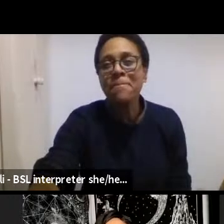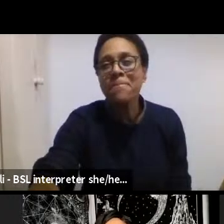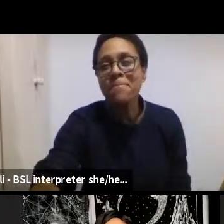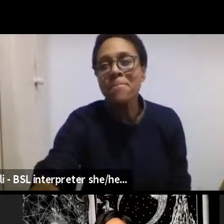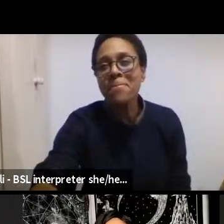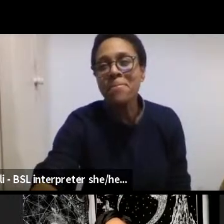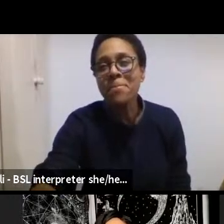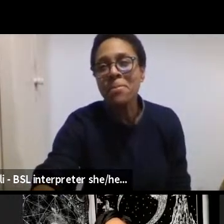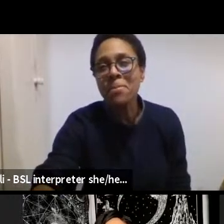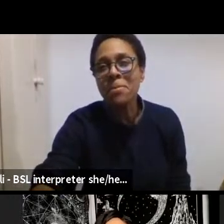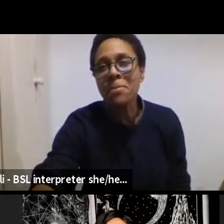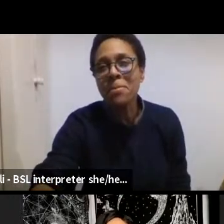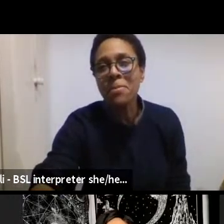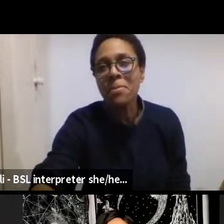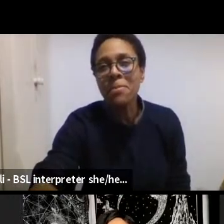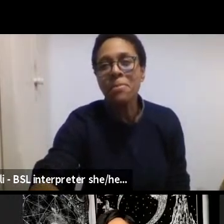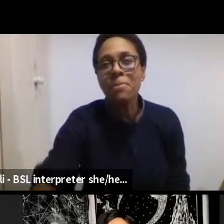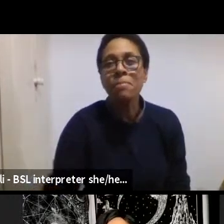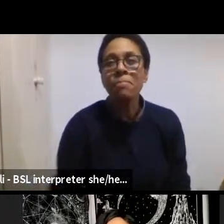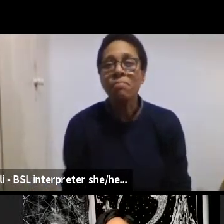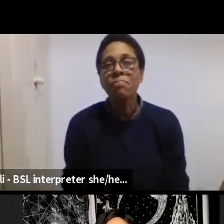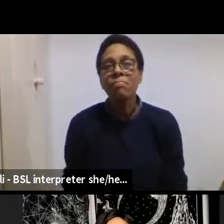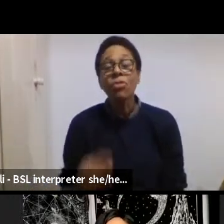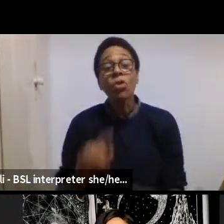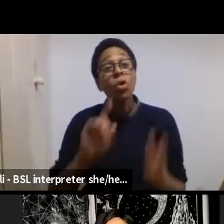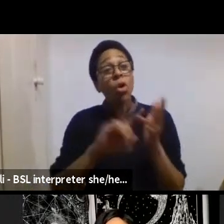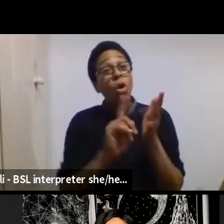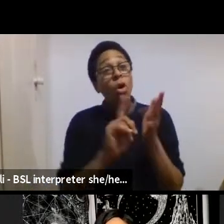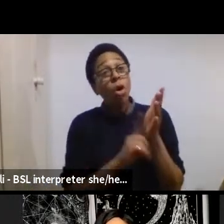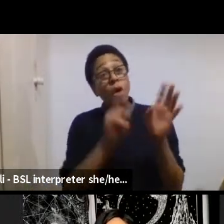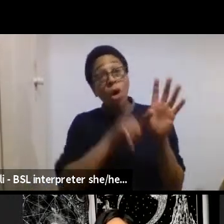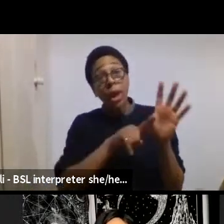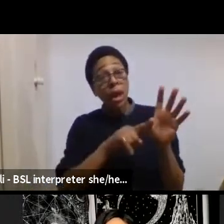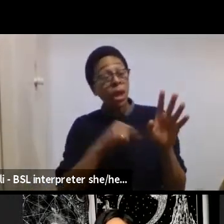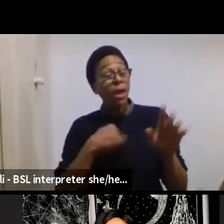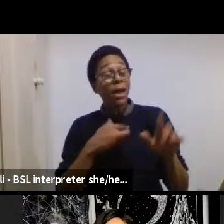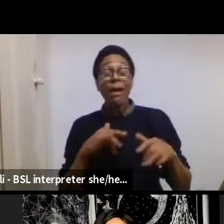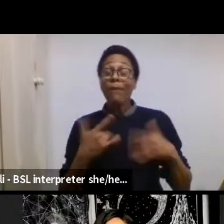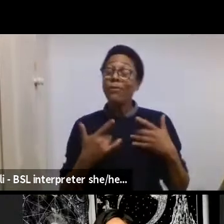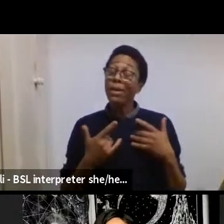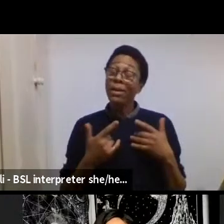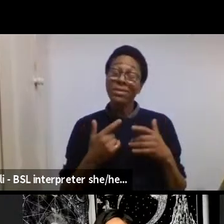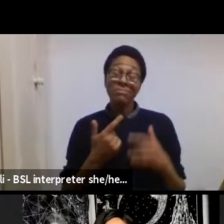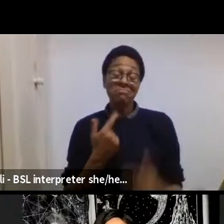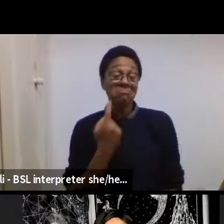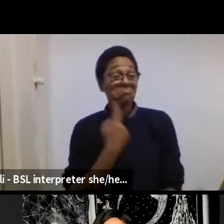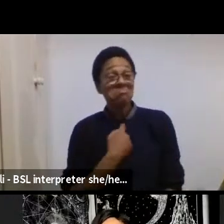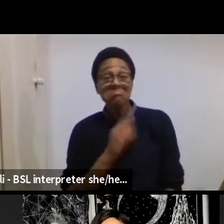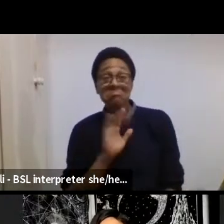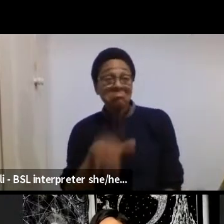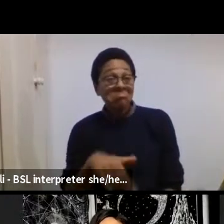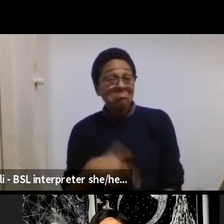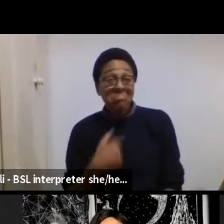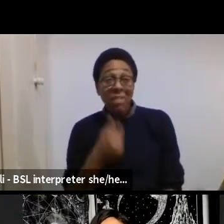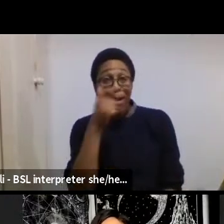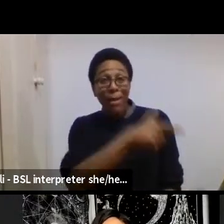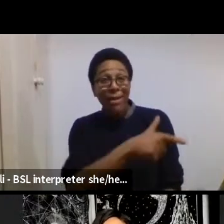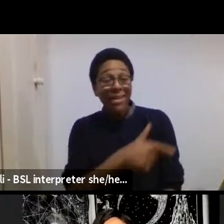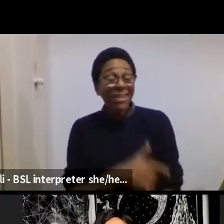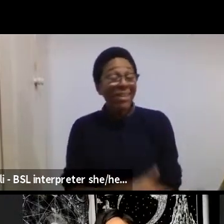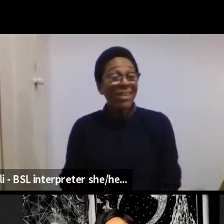Sorry. I think I was very lucky in that. I think it was just one of those wonderful moments of happenstance that just, you